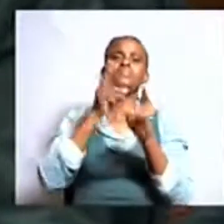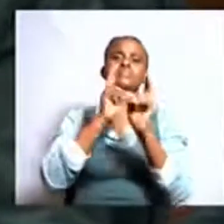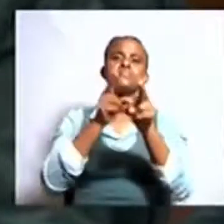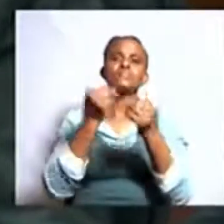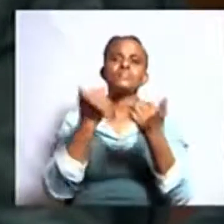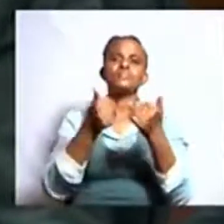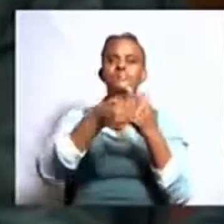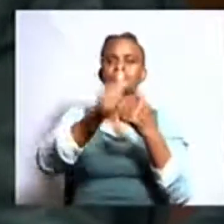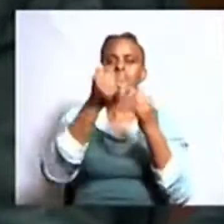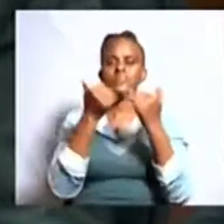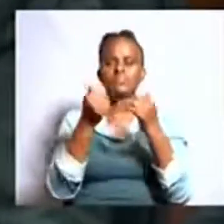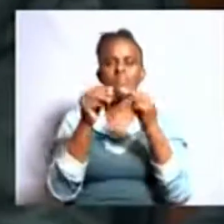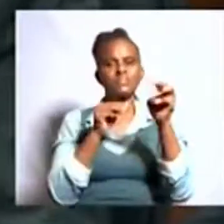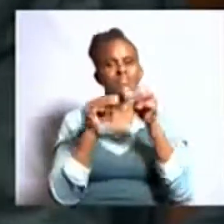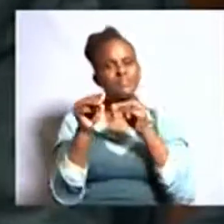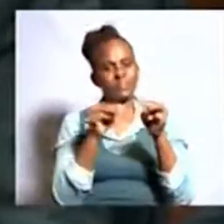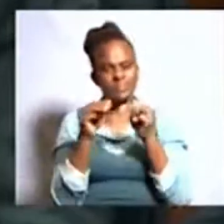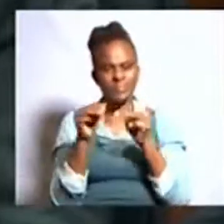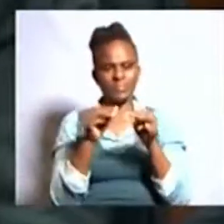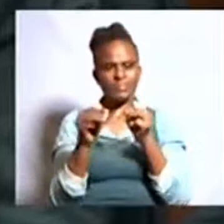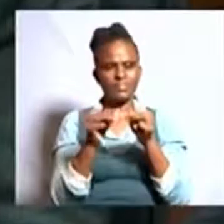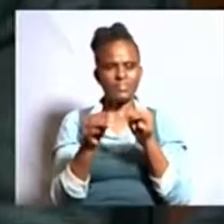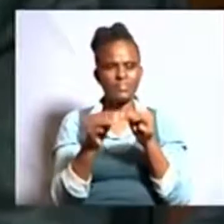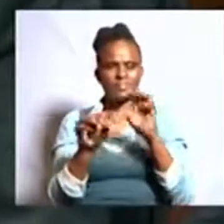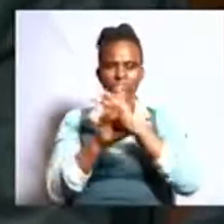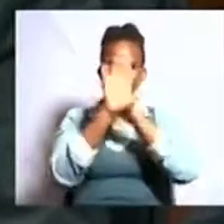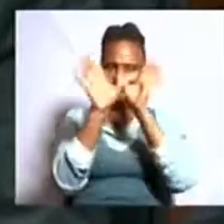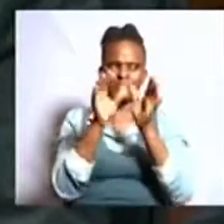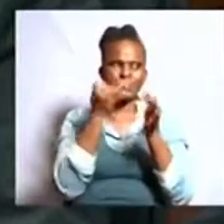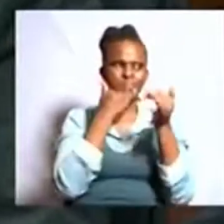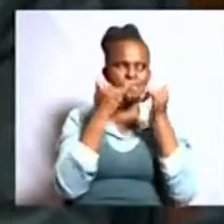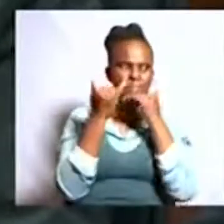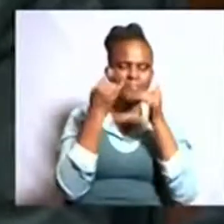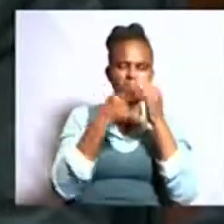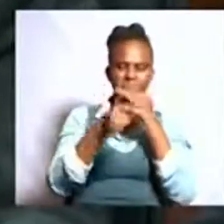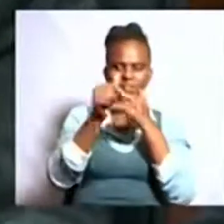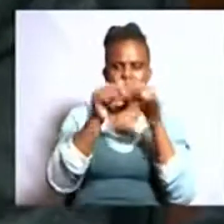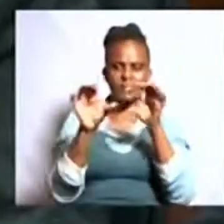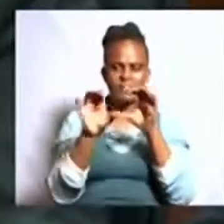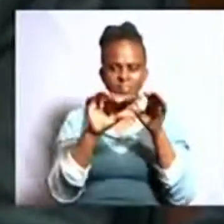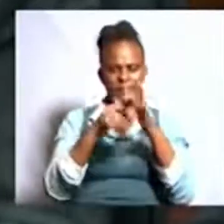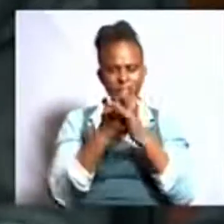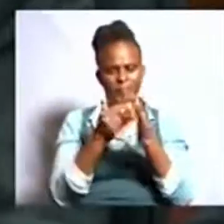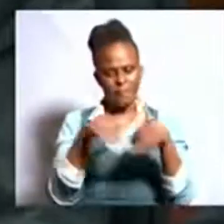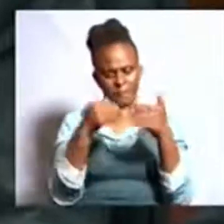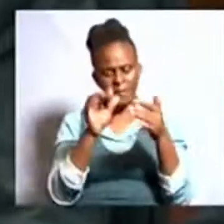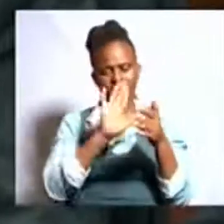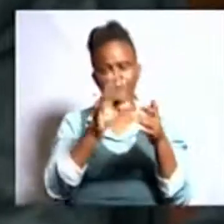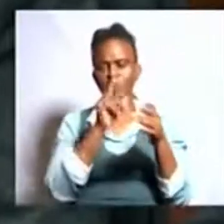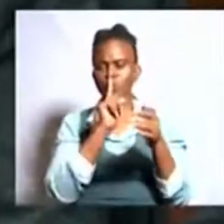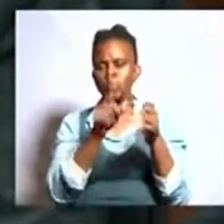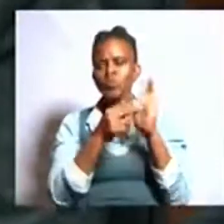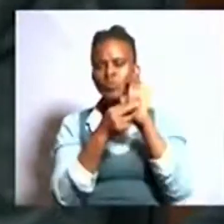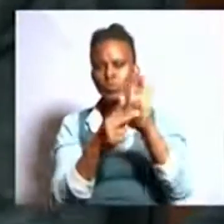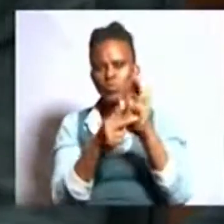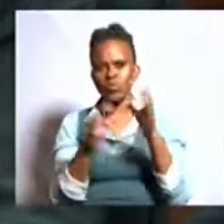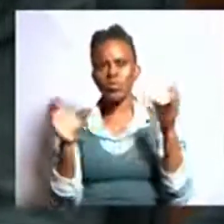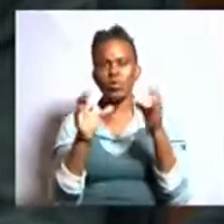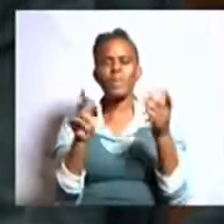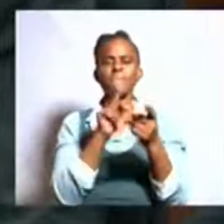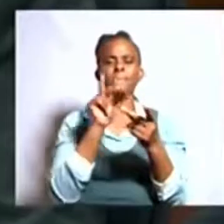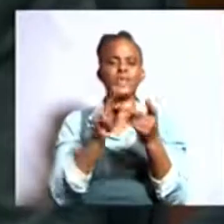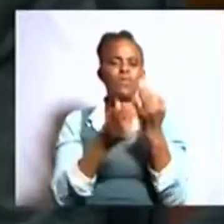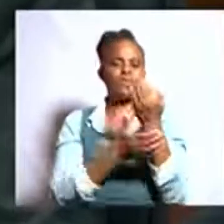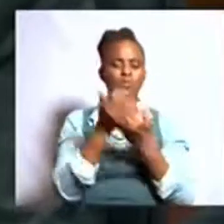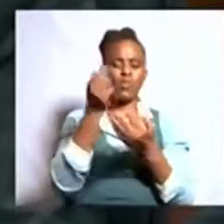now managed to correct the wrong that you did by providing or proving to this committee that the forms